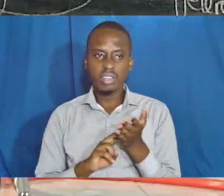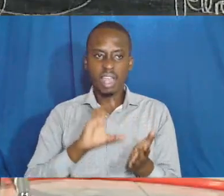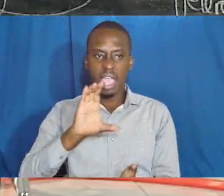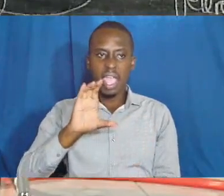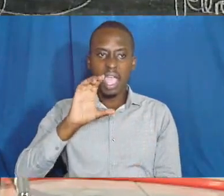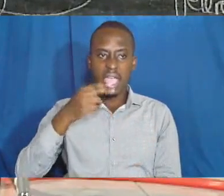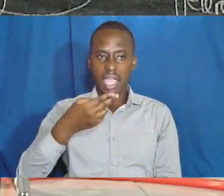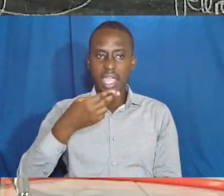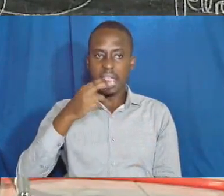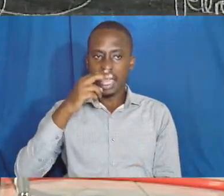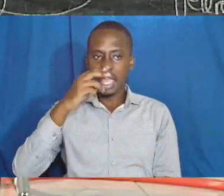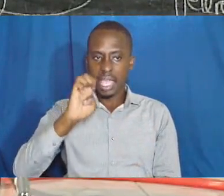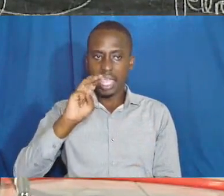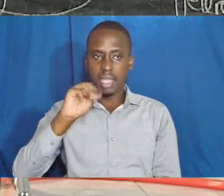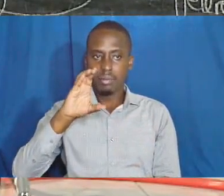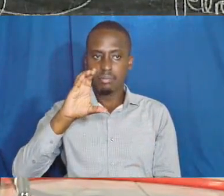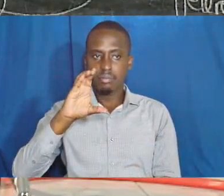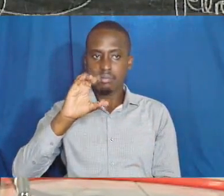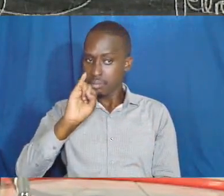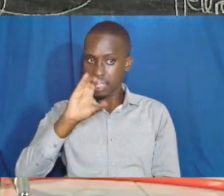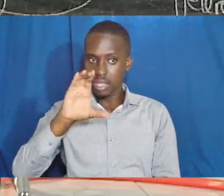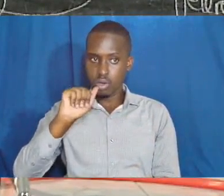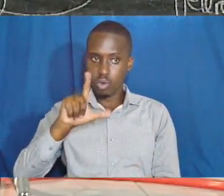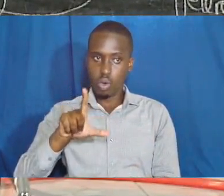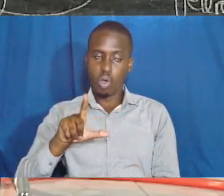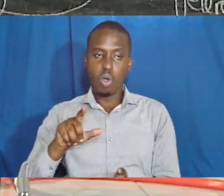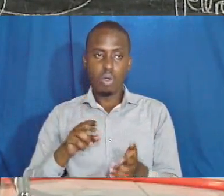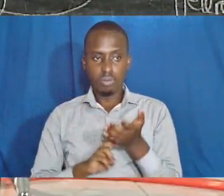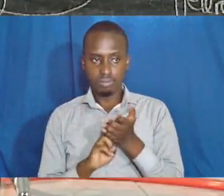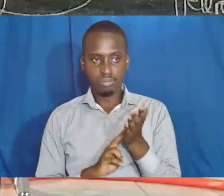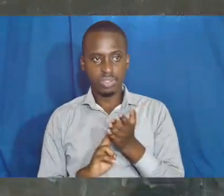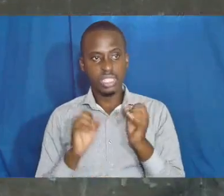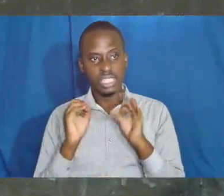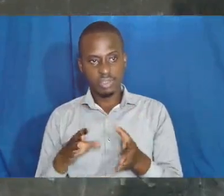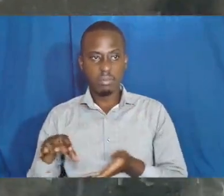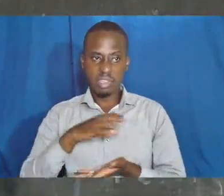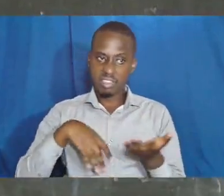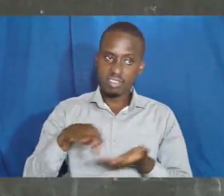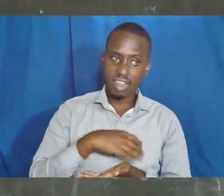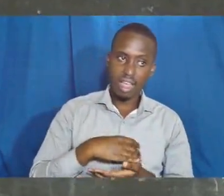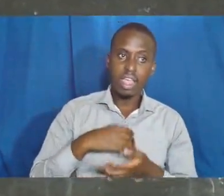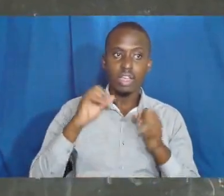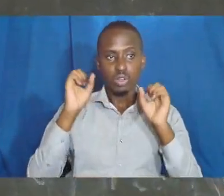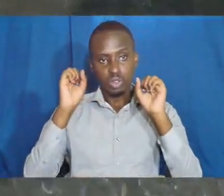that is why we are saying that there are mixtures. There is a mixture that